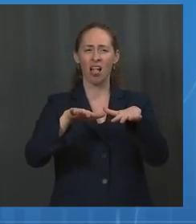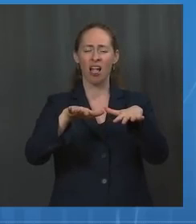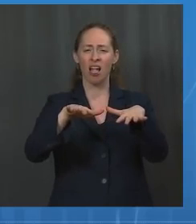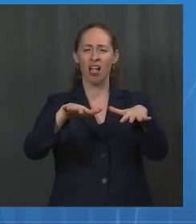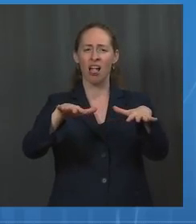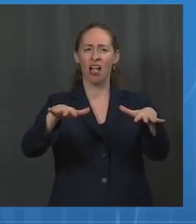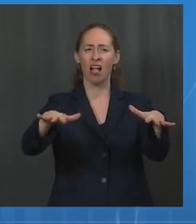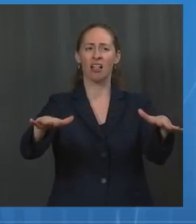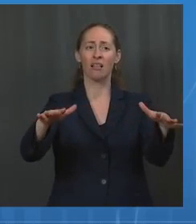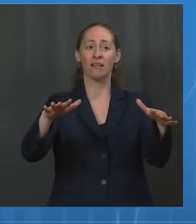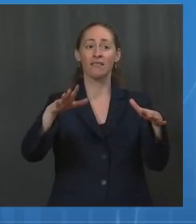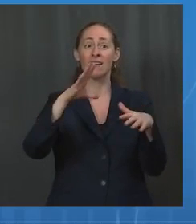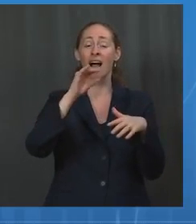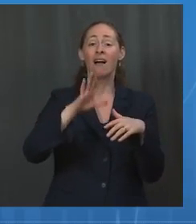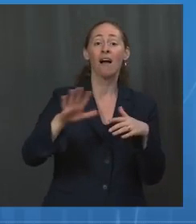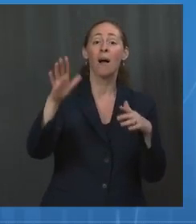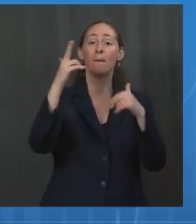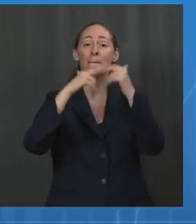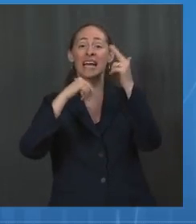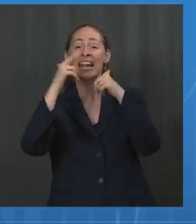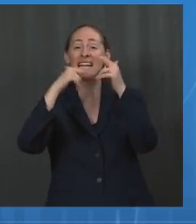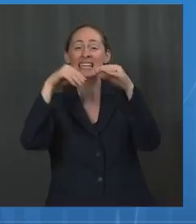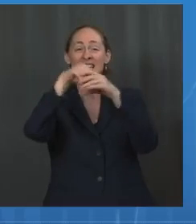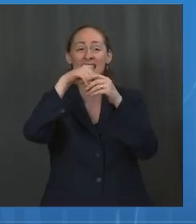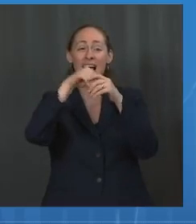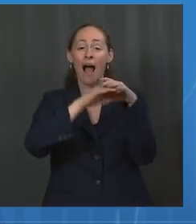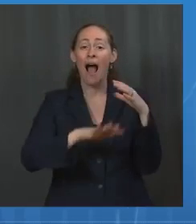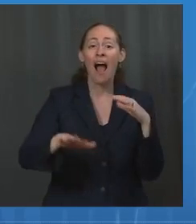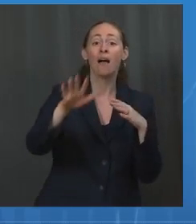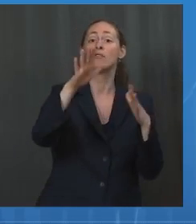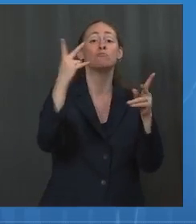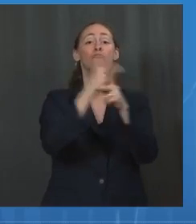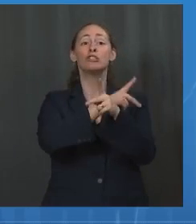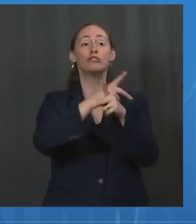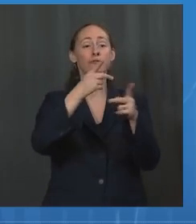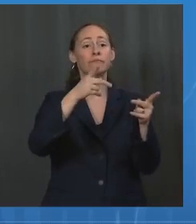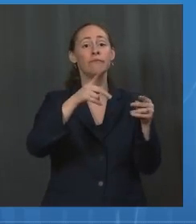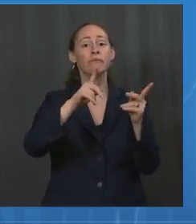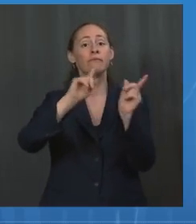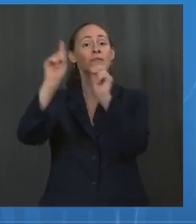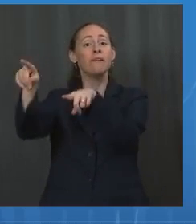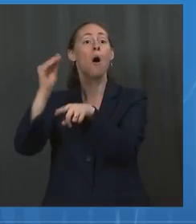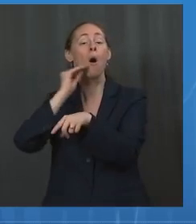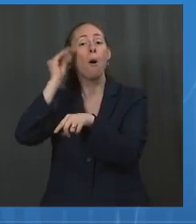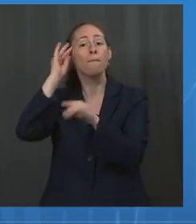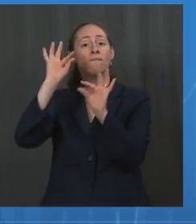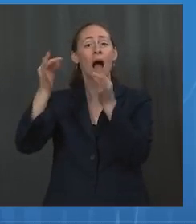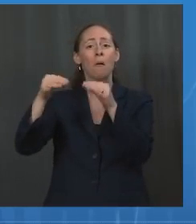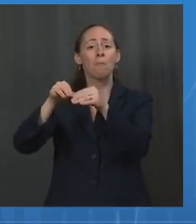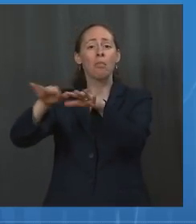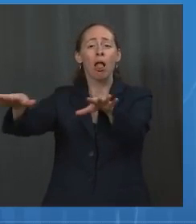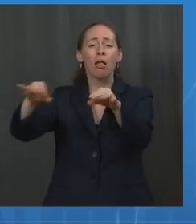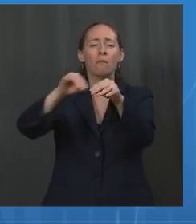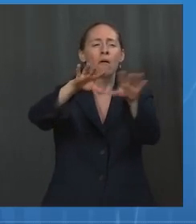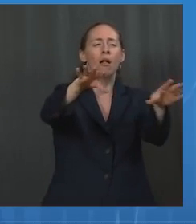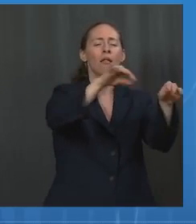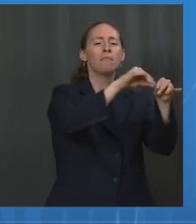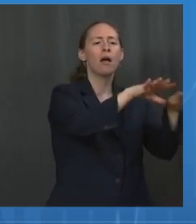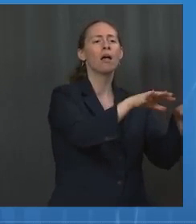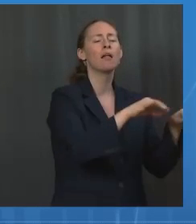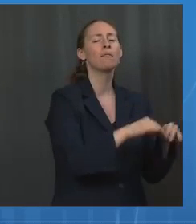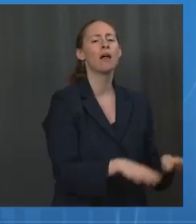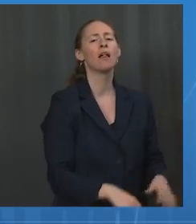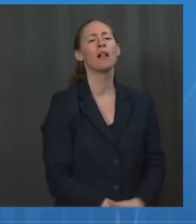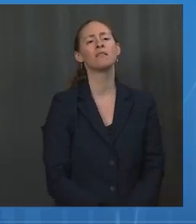across the school, and among families of students and staff in the community. We know how to protect our kids in school. We have the